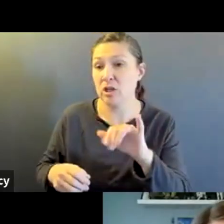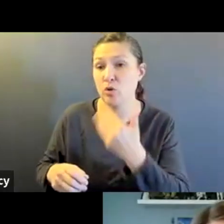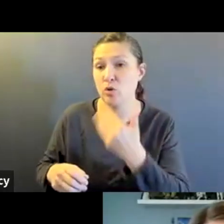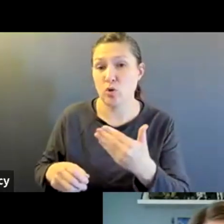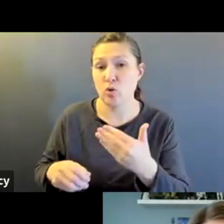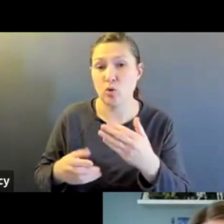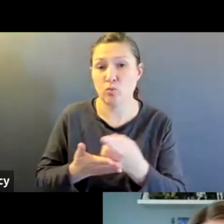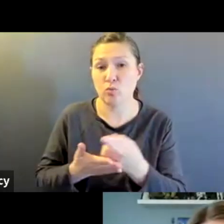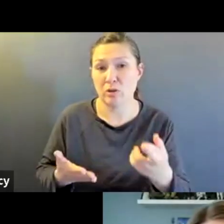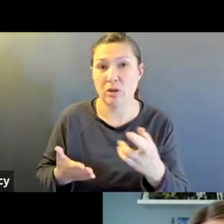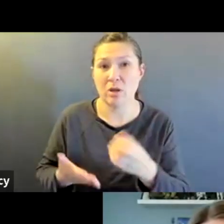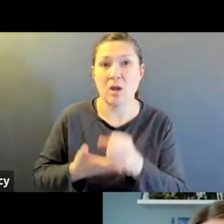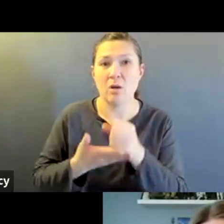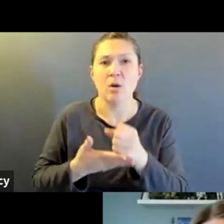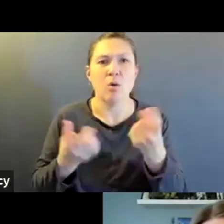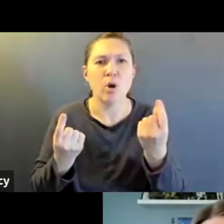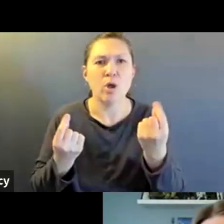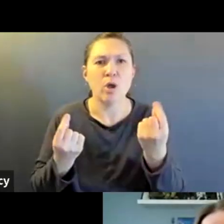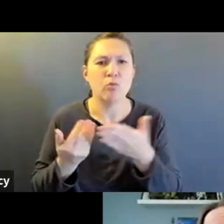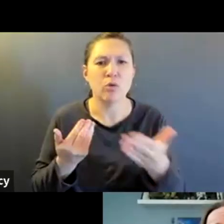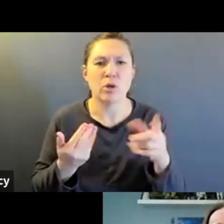rest of the 24-25 school year budget?